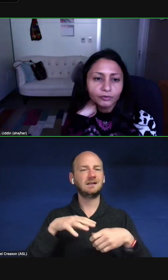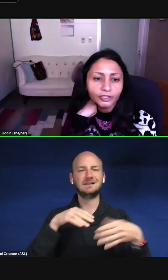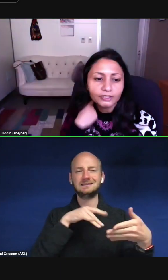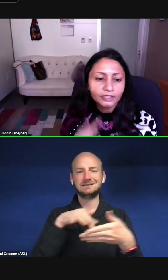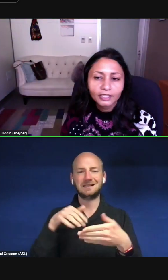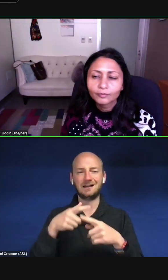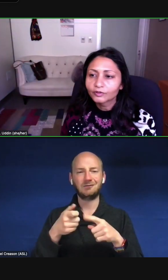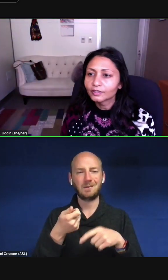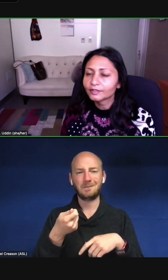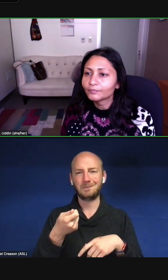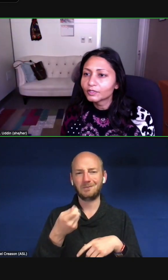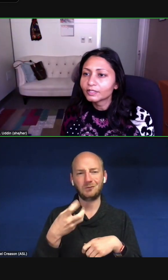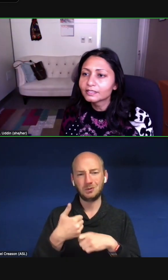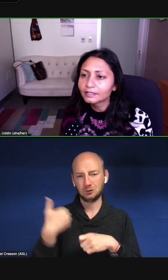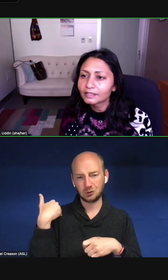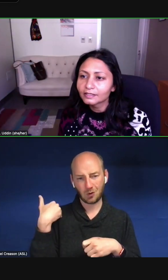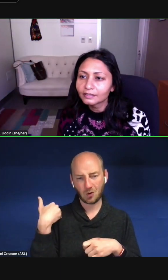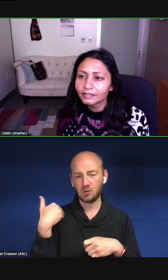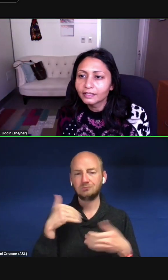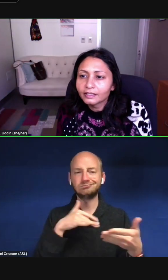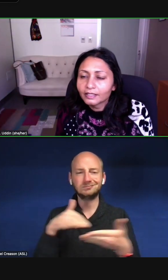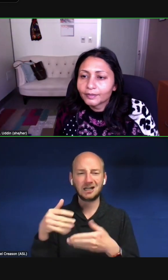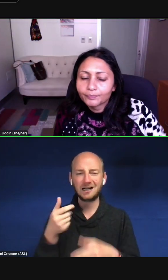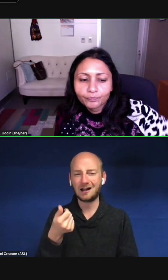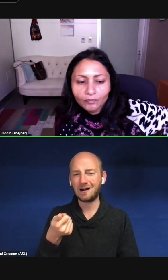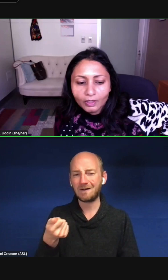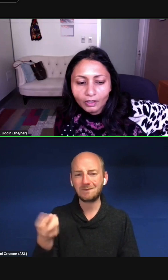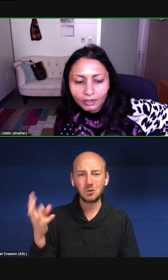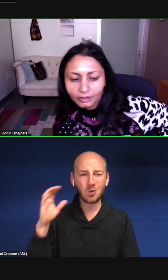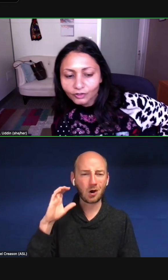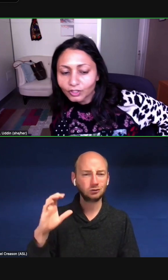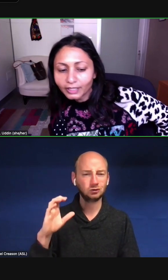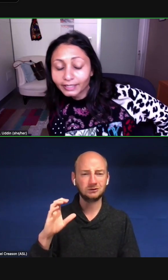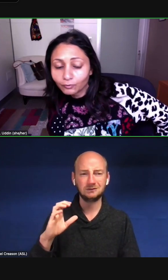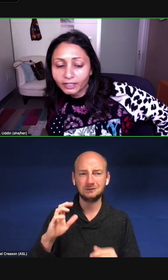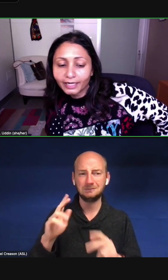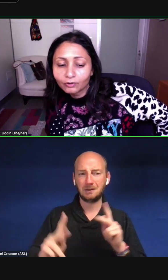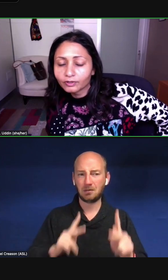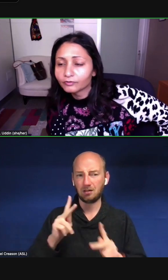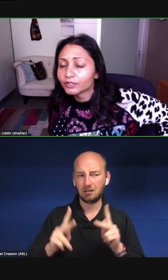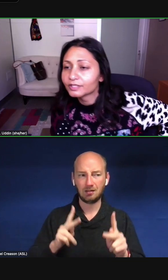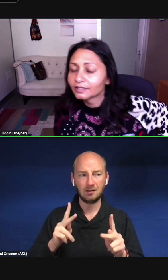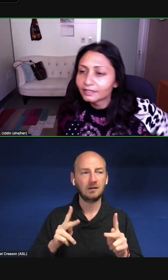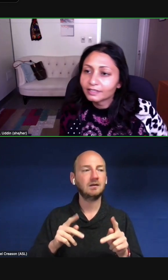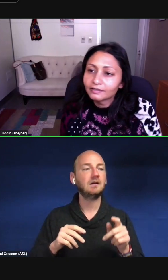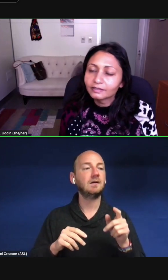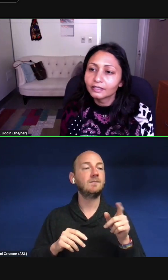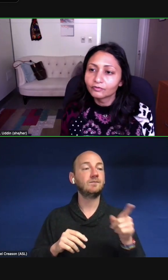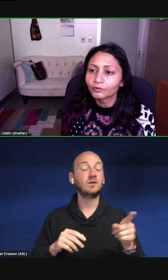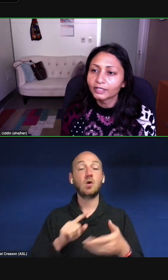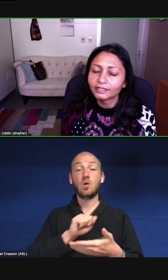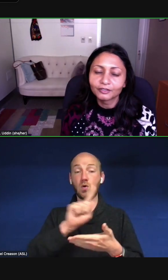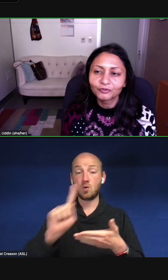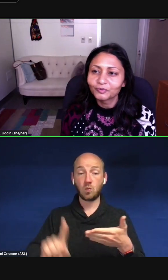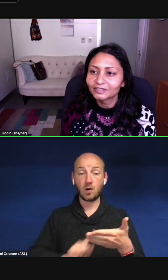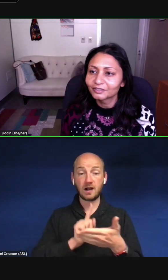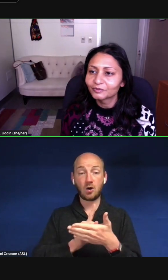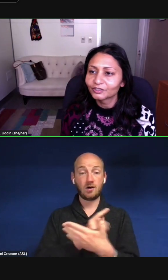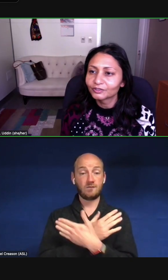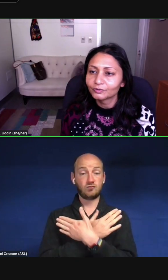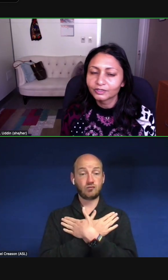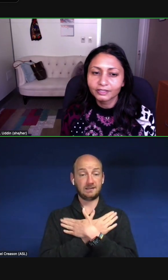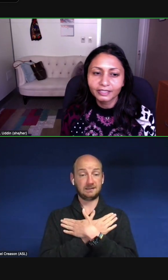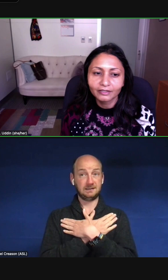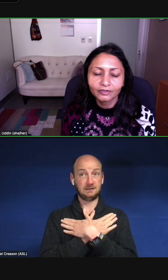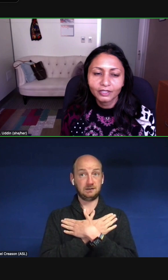hundred subjects. But the nice thing is that there's 1 hour of resting state fMRI data from these